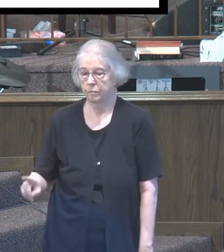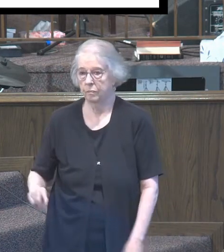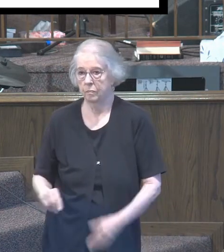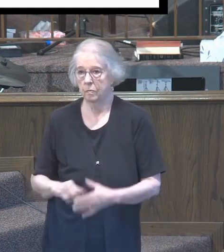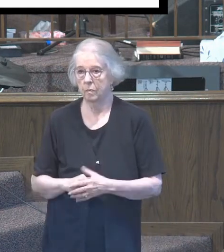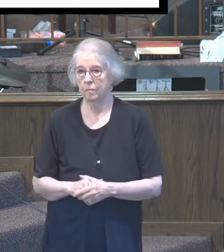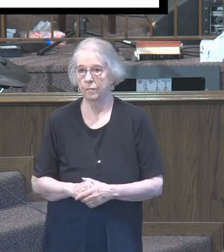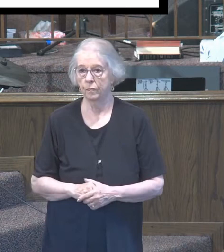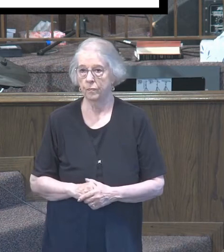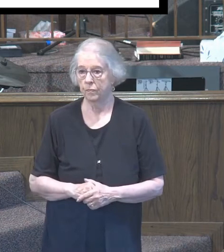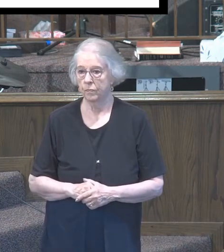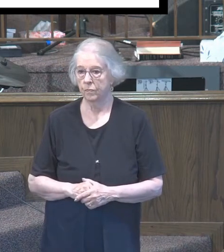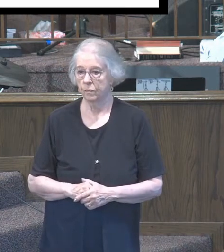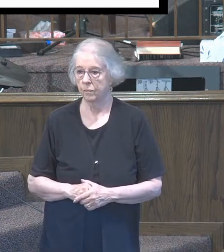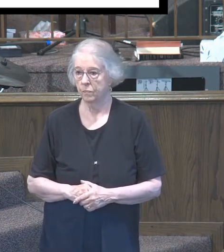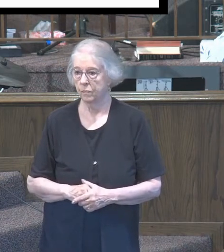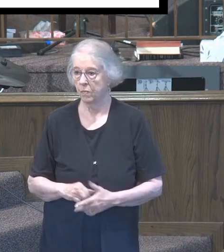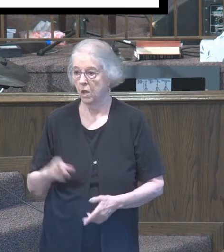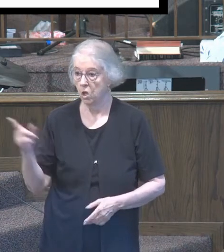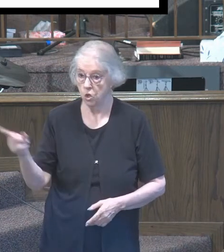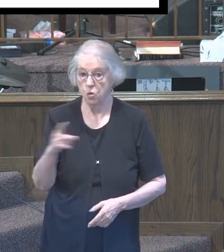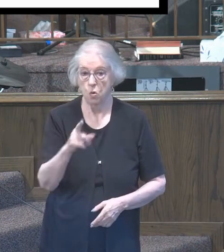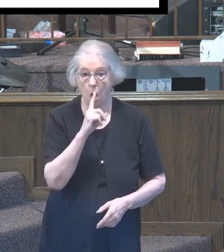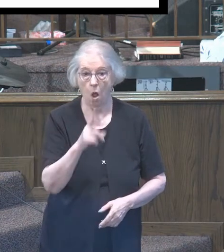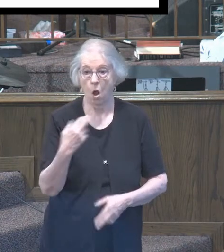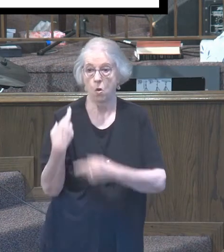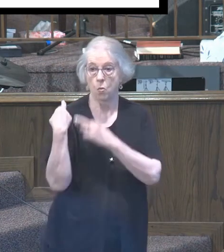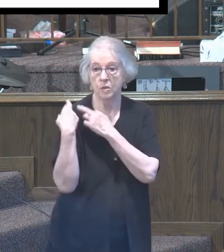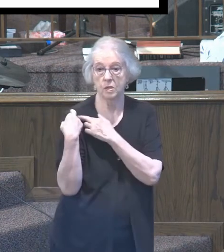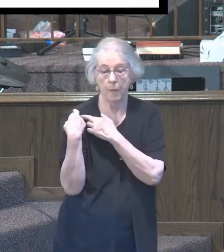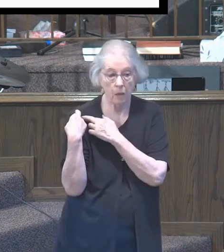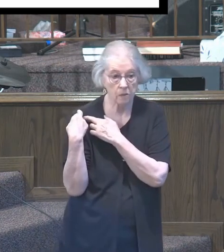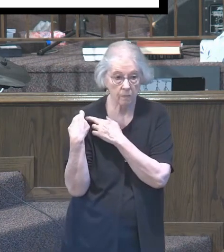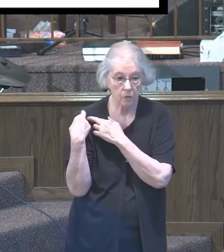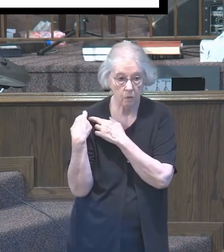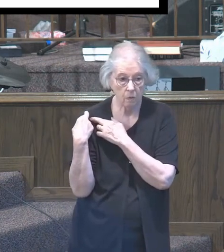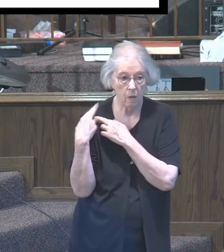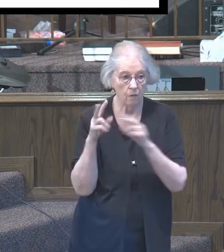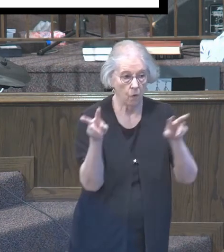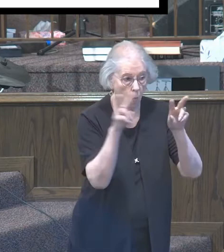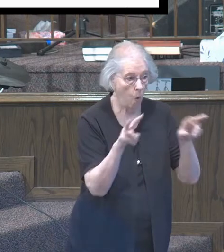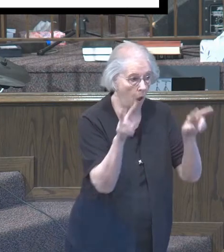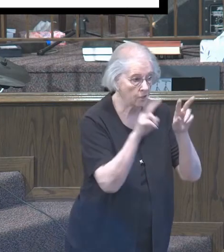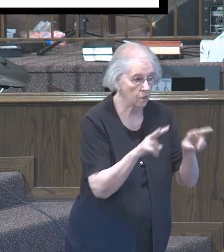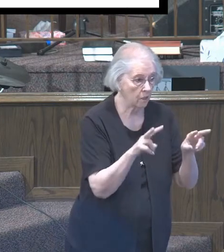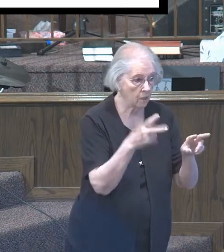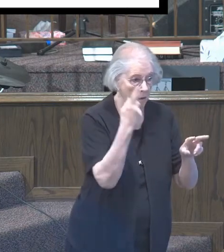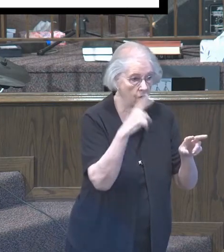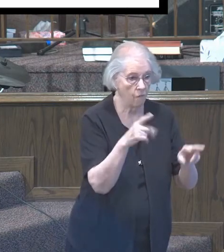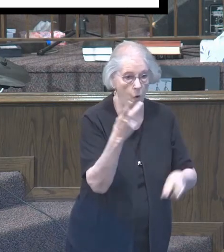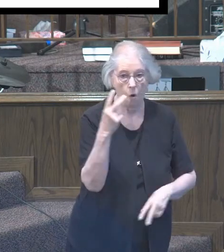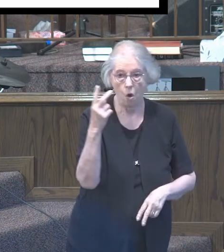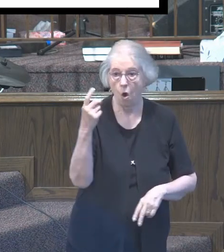If you divorce your wife, you're responsible for making her an adulteress, unless she has already